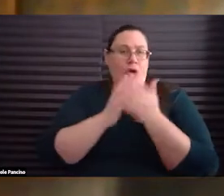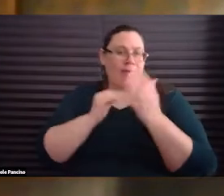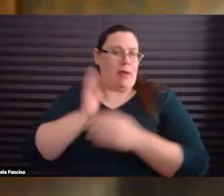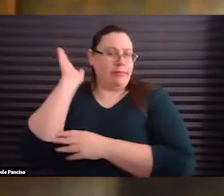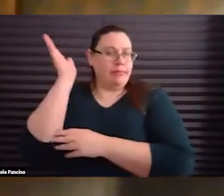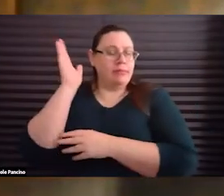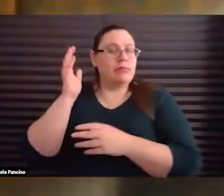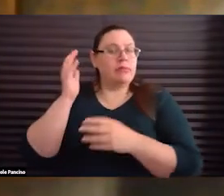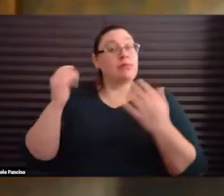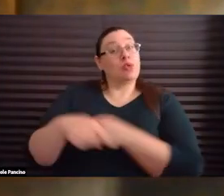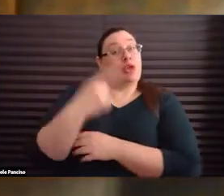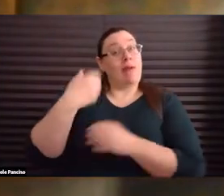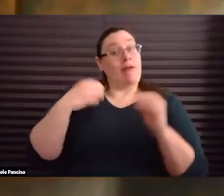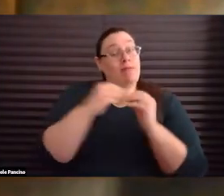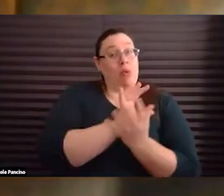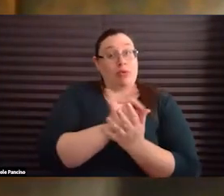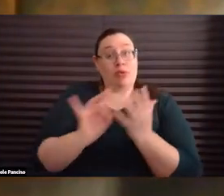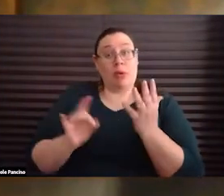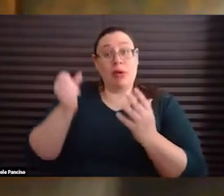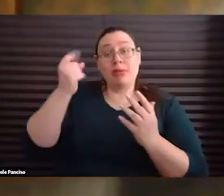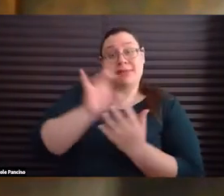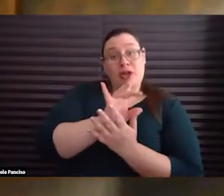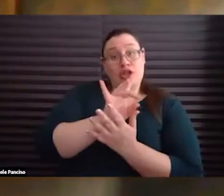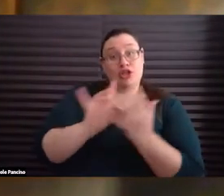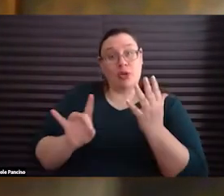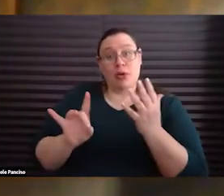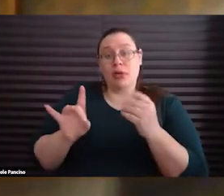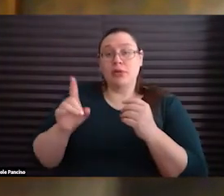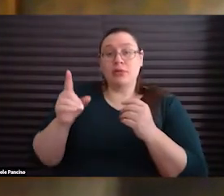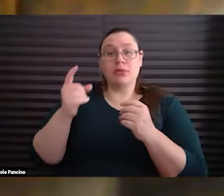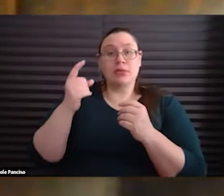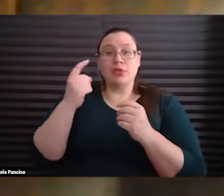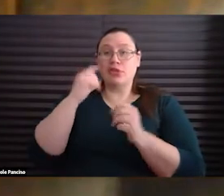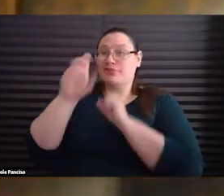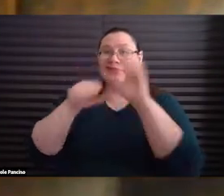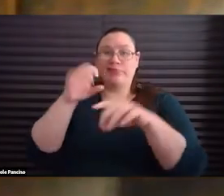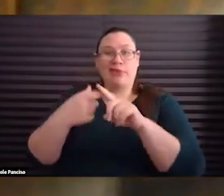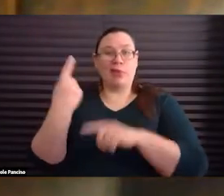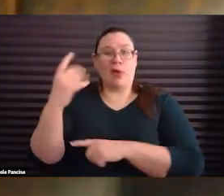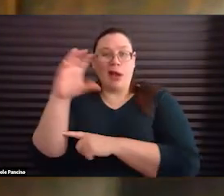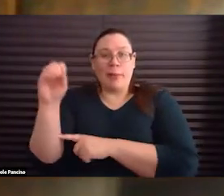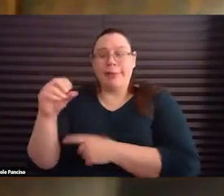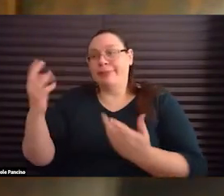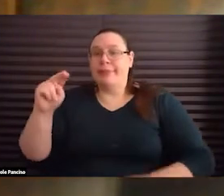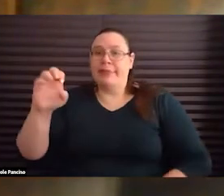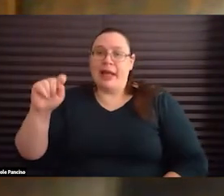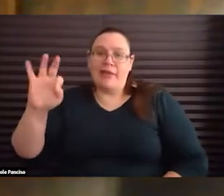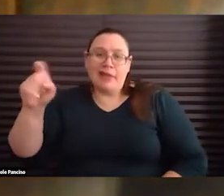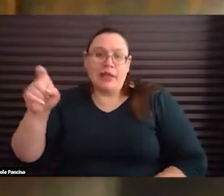more choice, but that choice, you just mentioned all of that coming from one company, Netflix, or all of it could come from